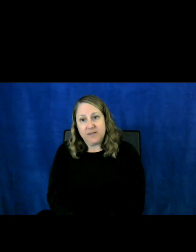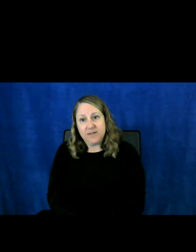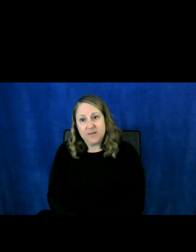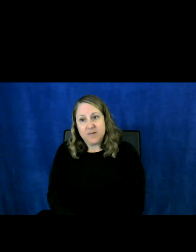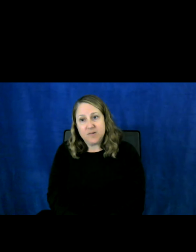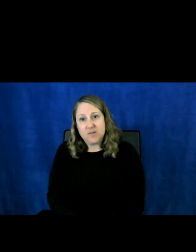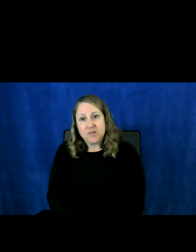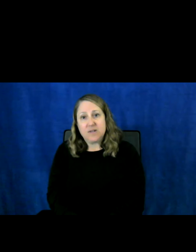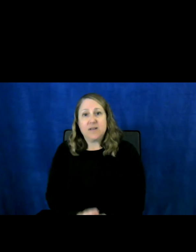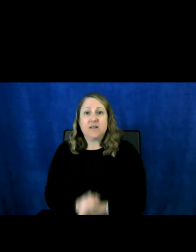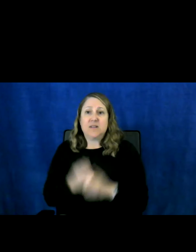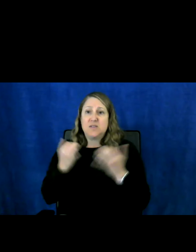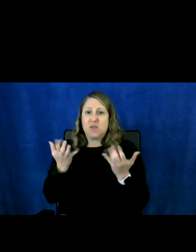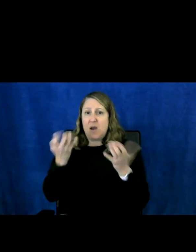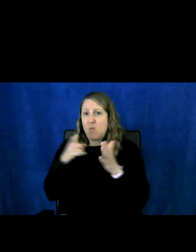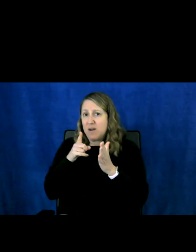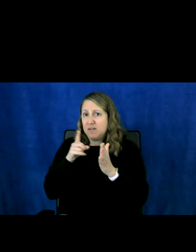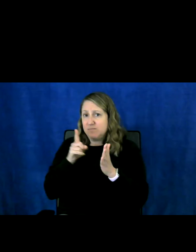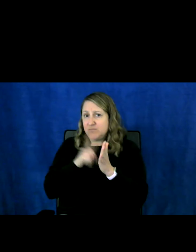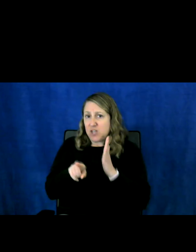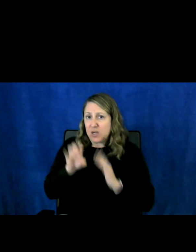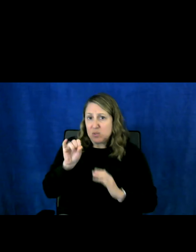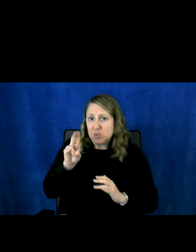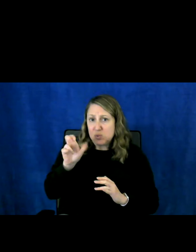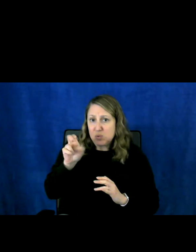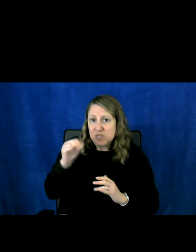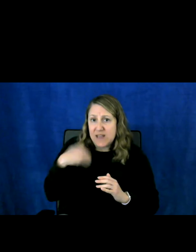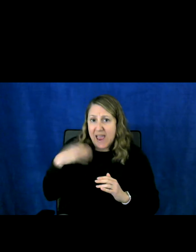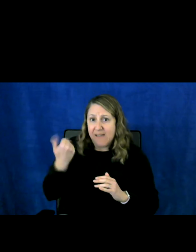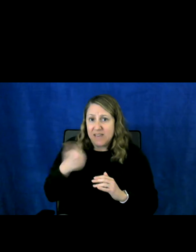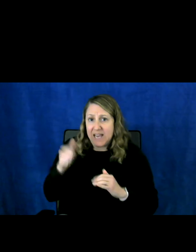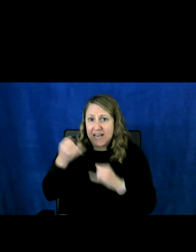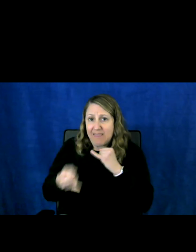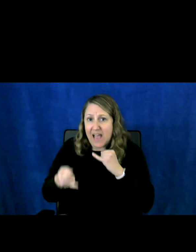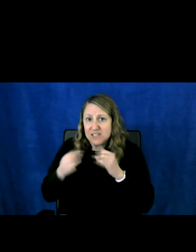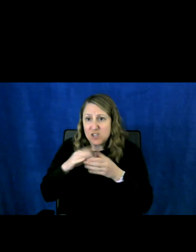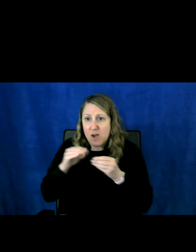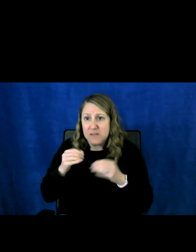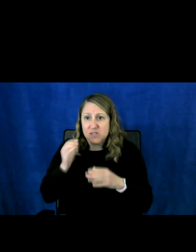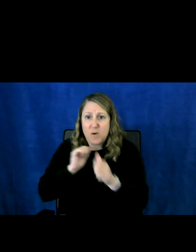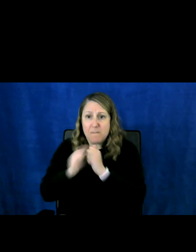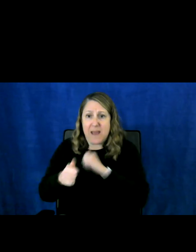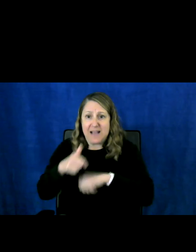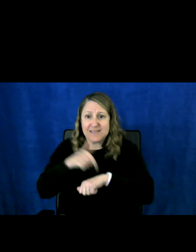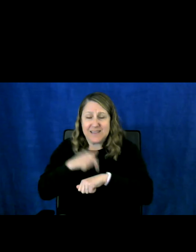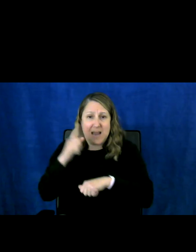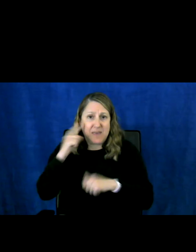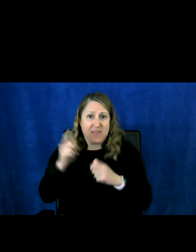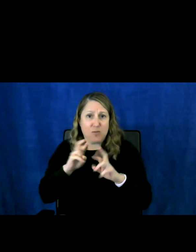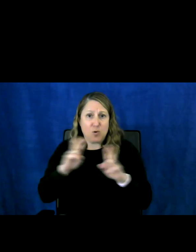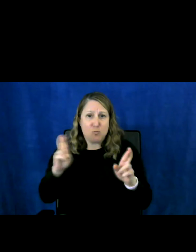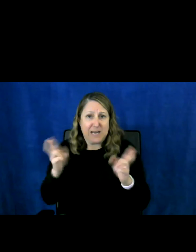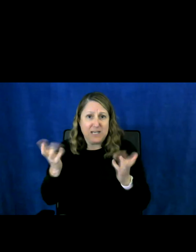With that, I just want to check, Susan, if you have any final comments. I think we're a little past time, so I think we're ready to close out, but